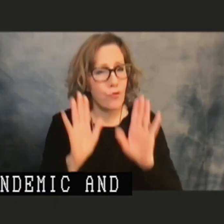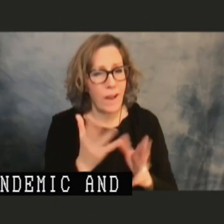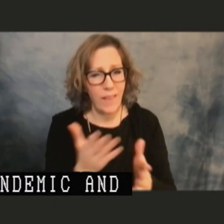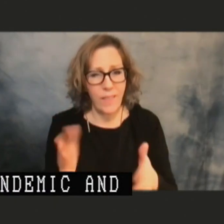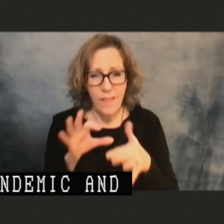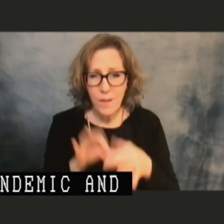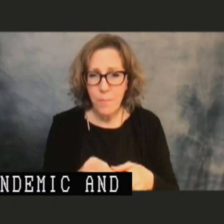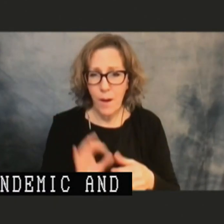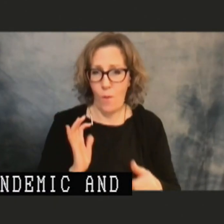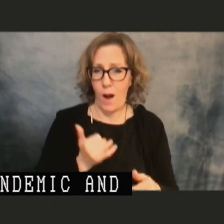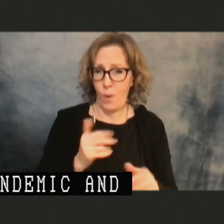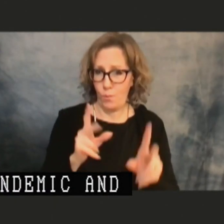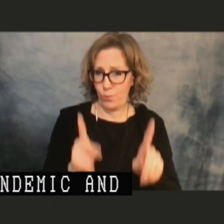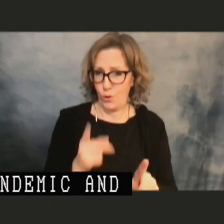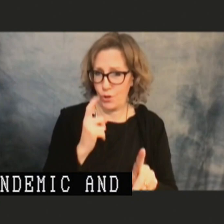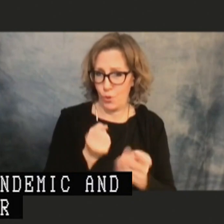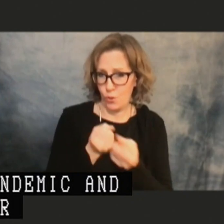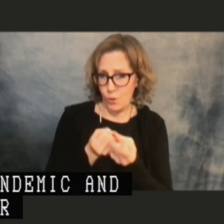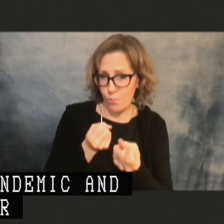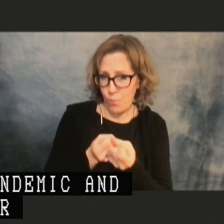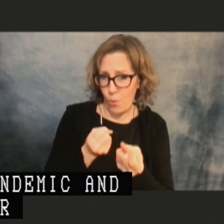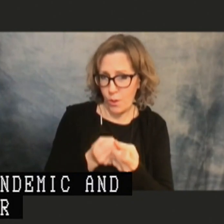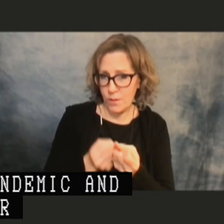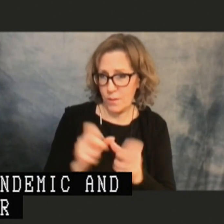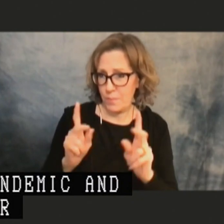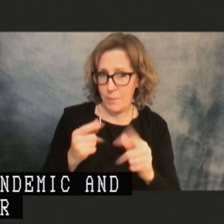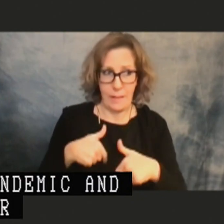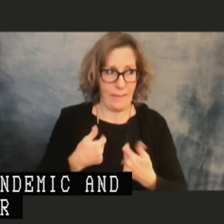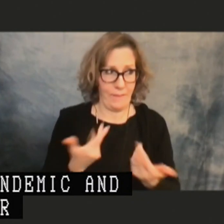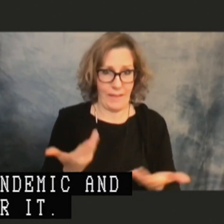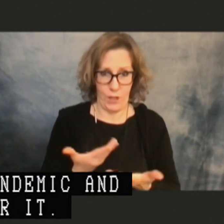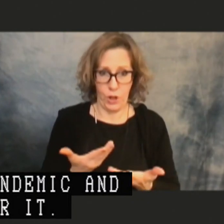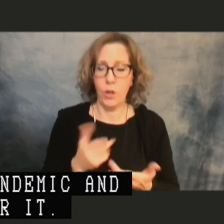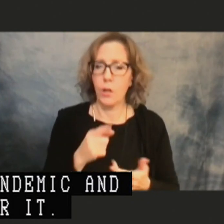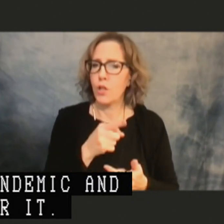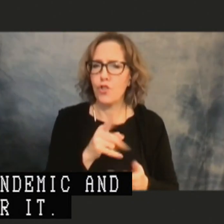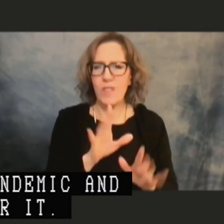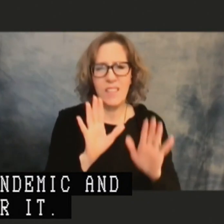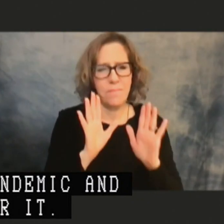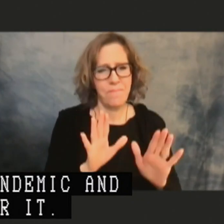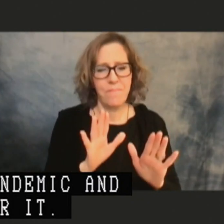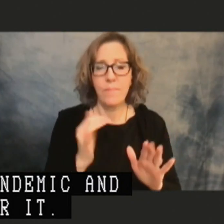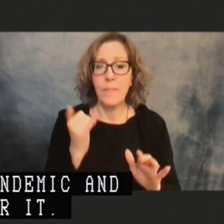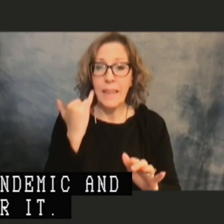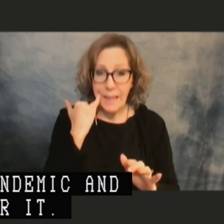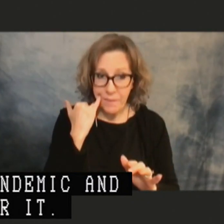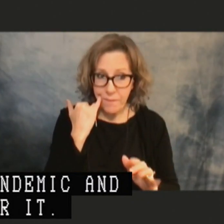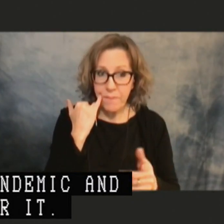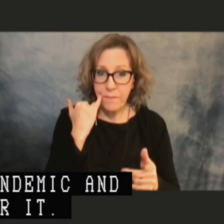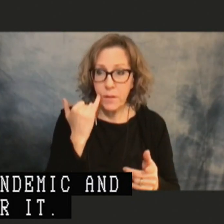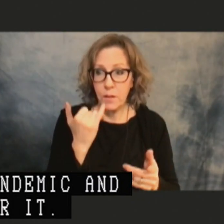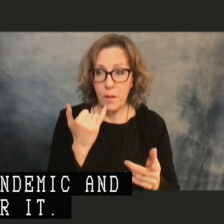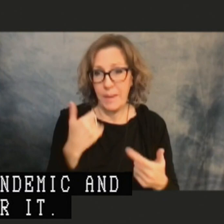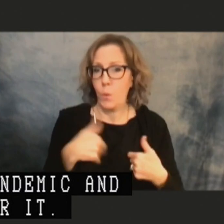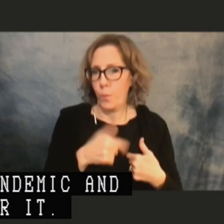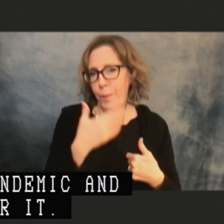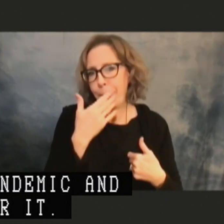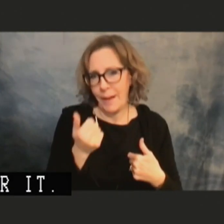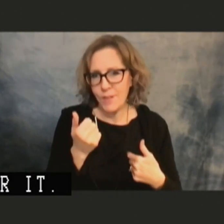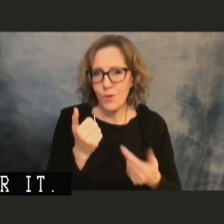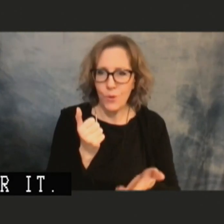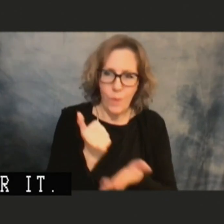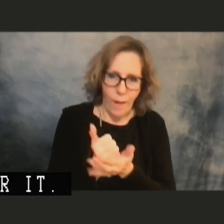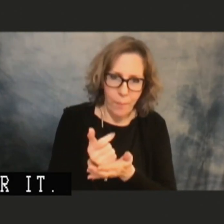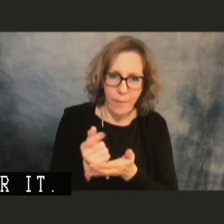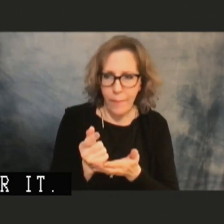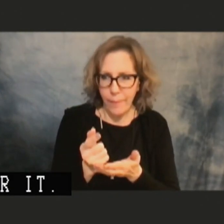she can assess if we are the best person to help with a particular case, right? So although she's